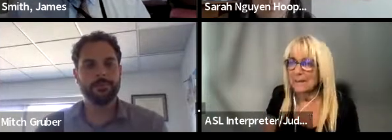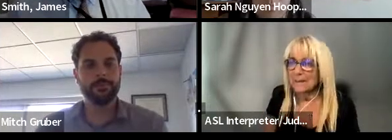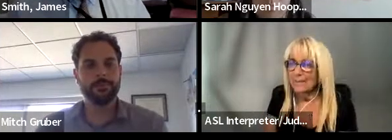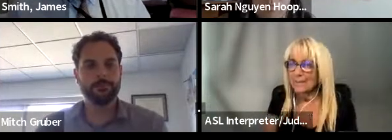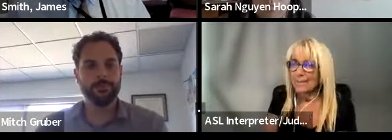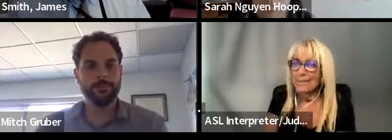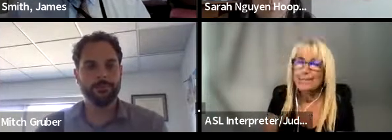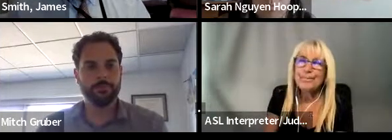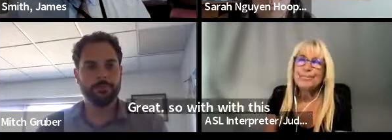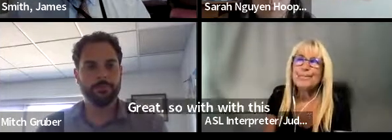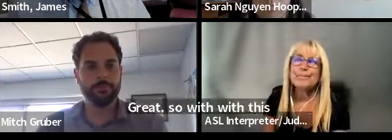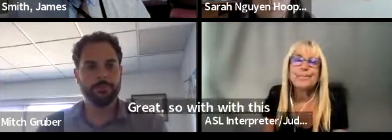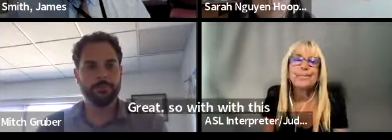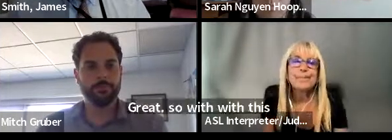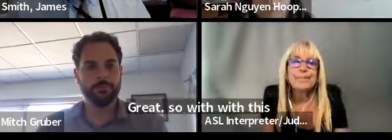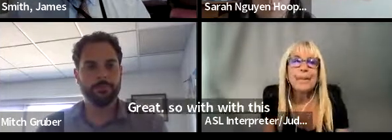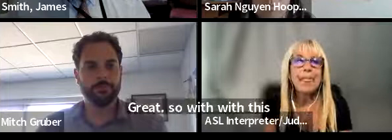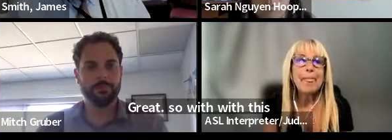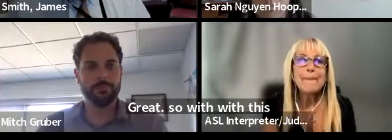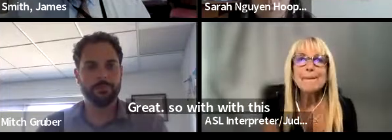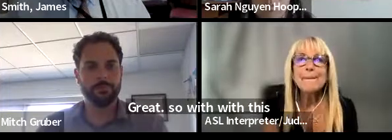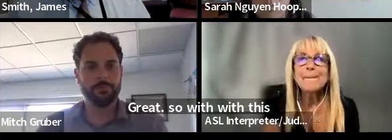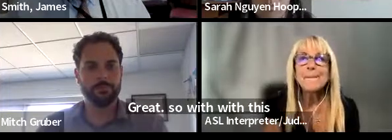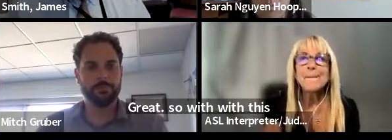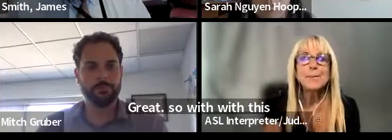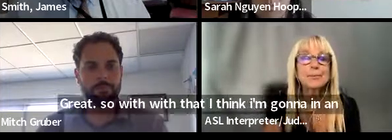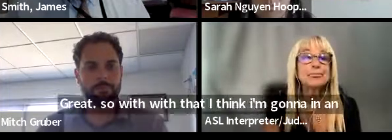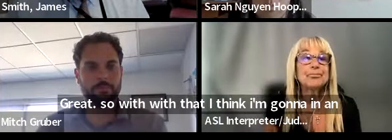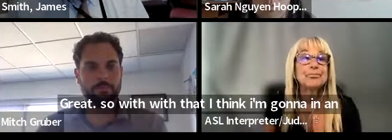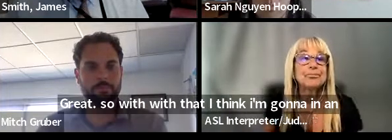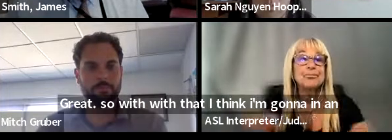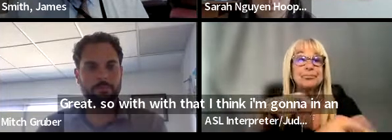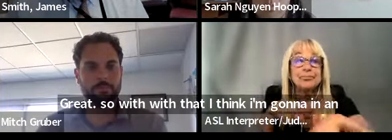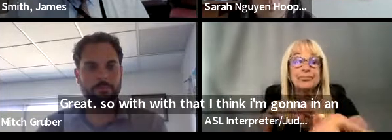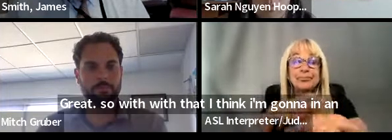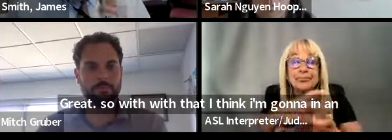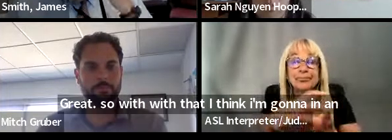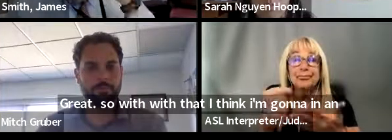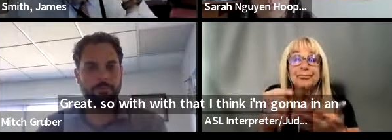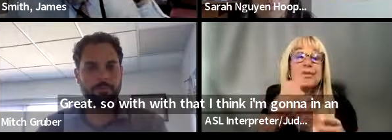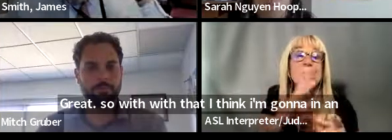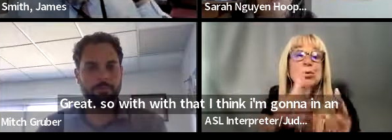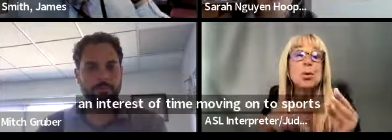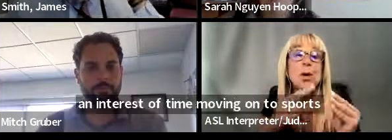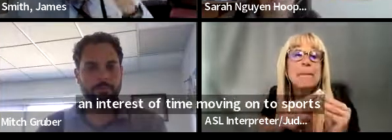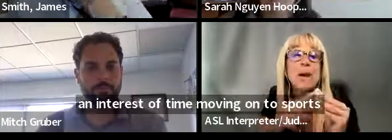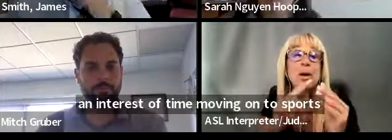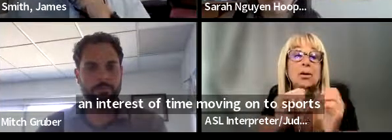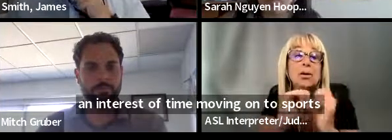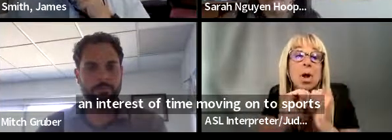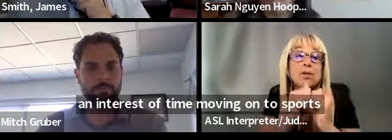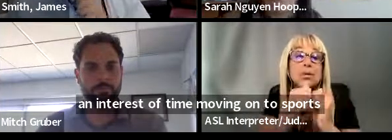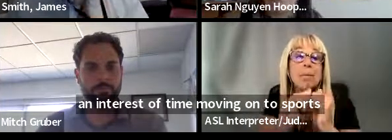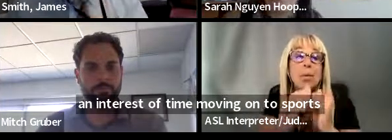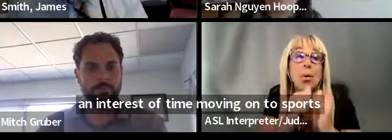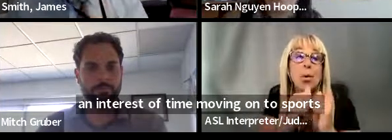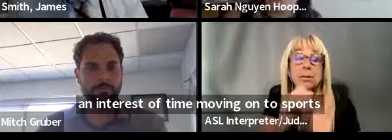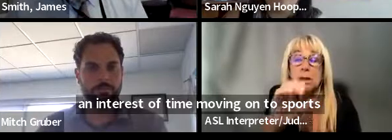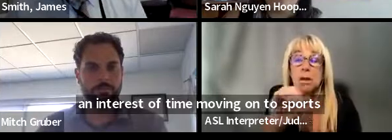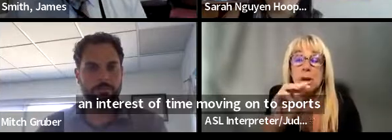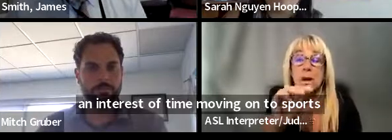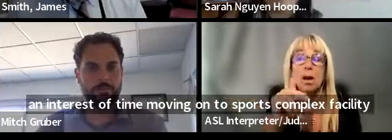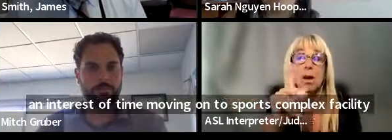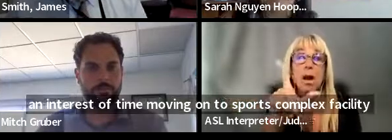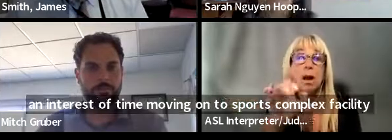So with that, I think I'm gonna, in the interest of time, move us on to the sports complex facility and do the